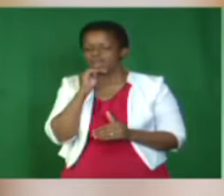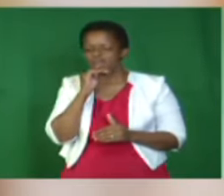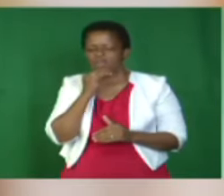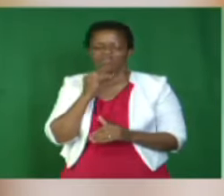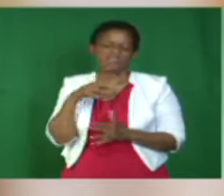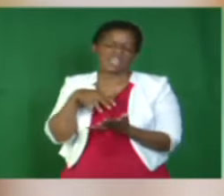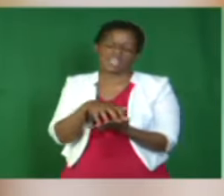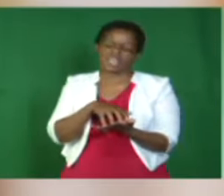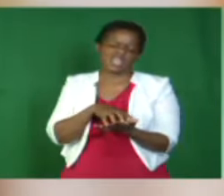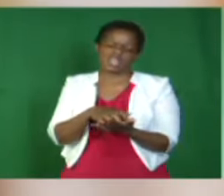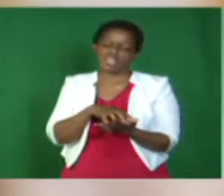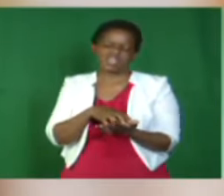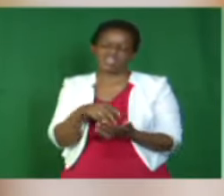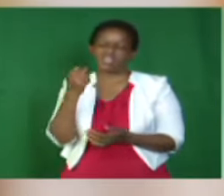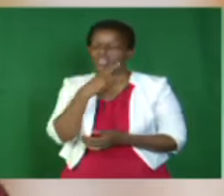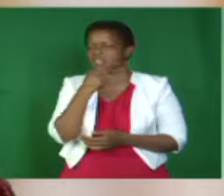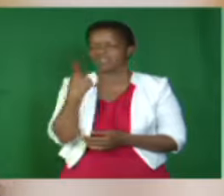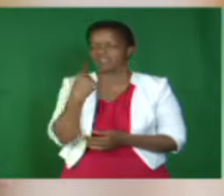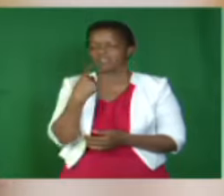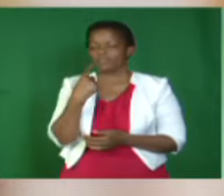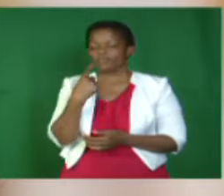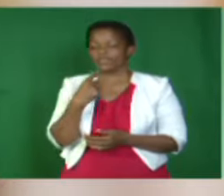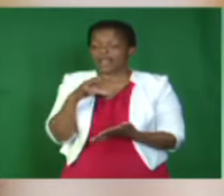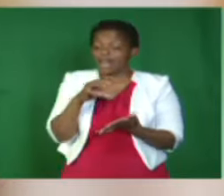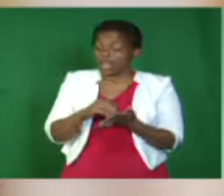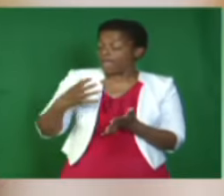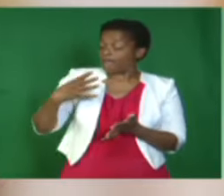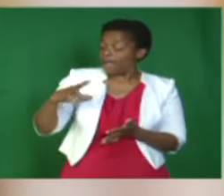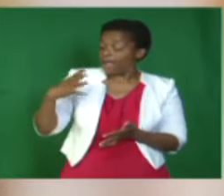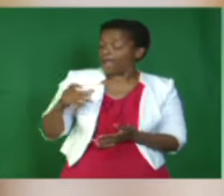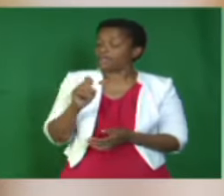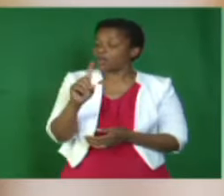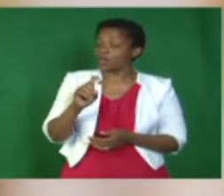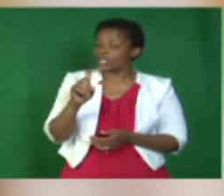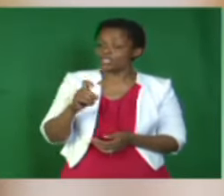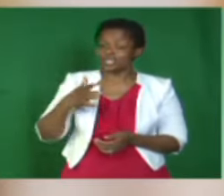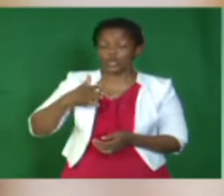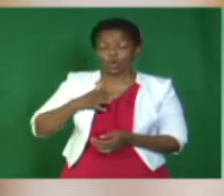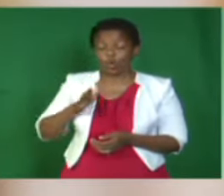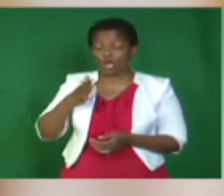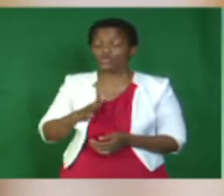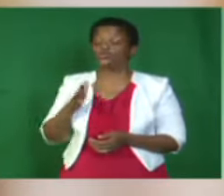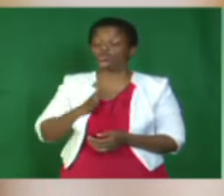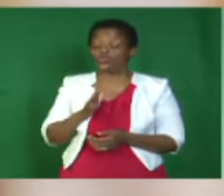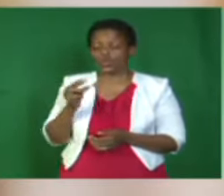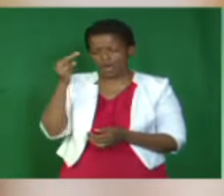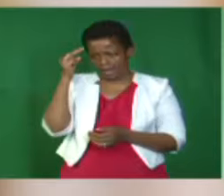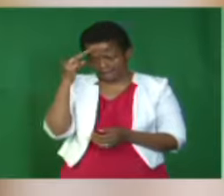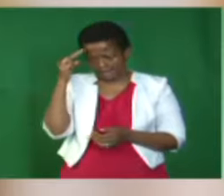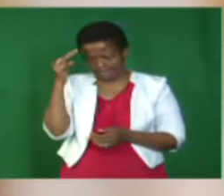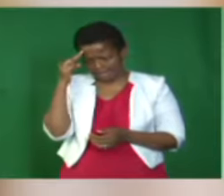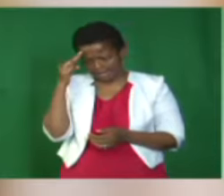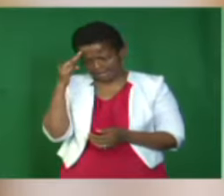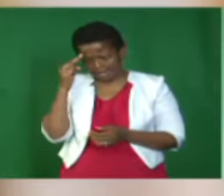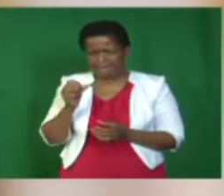other questions that now require you to apply, and these ones are normally higher order questions. These questions